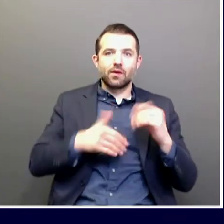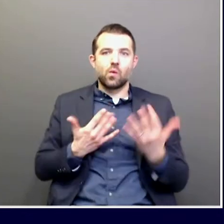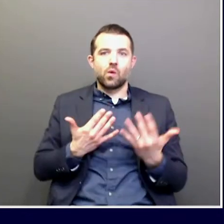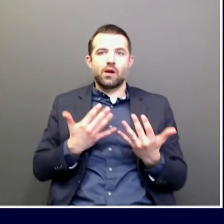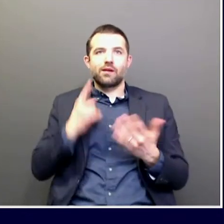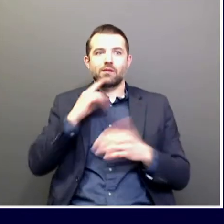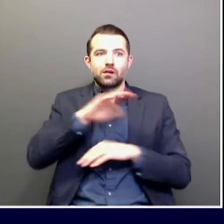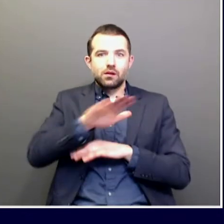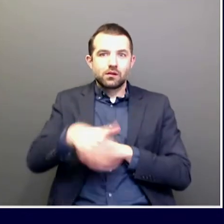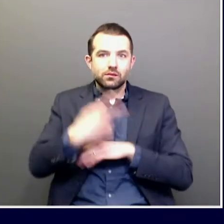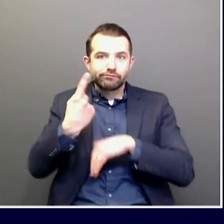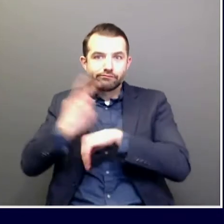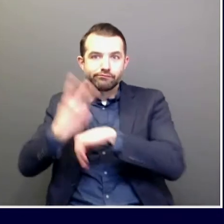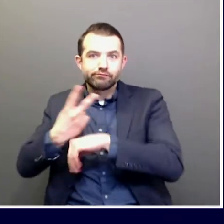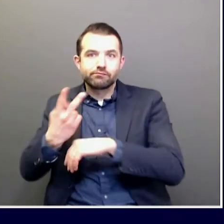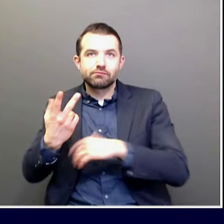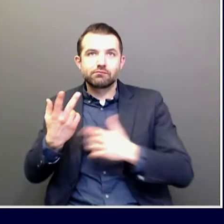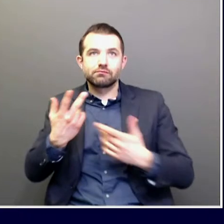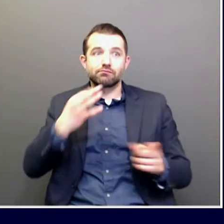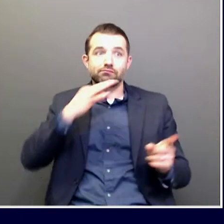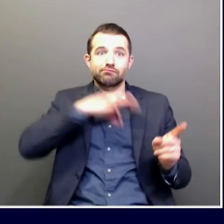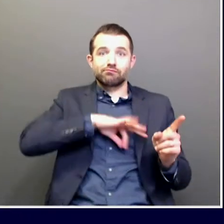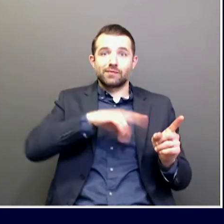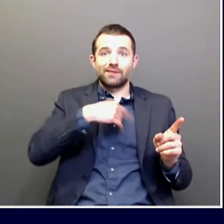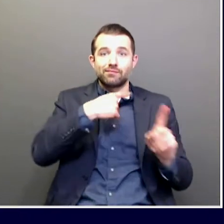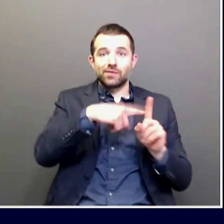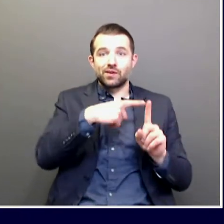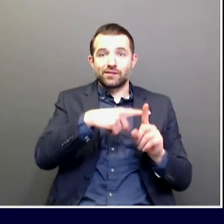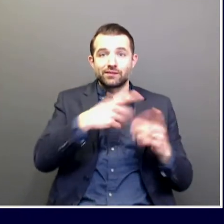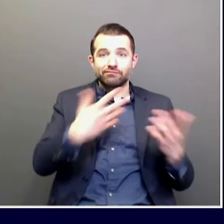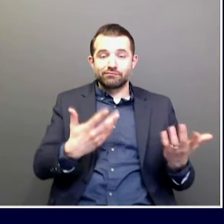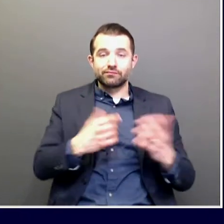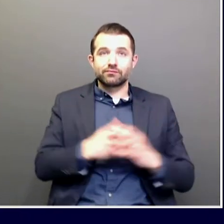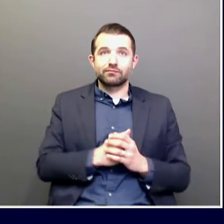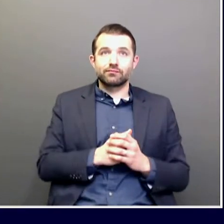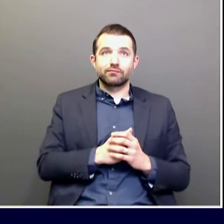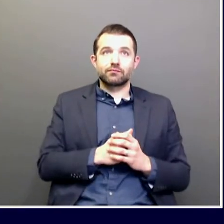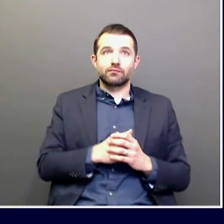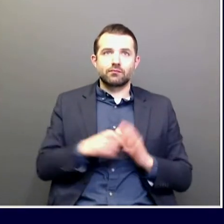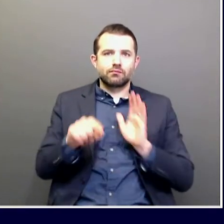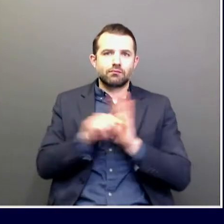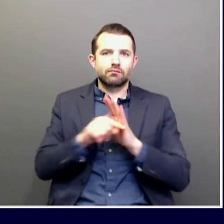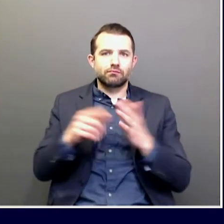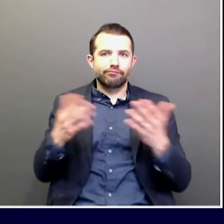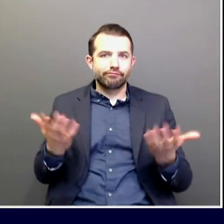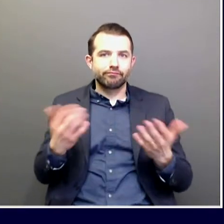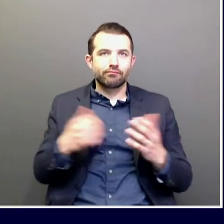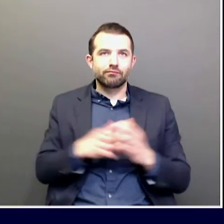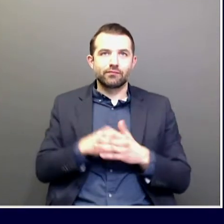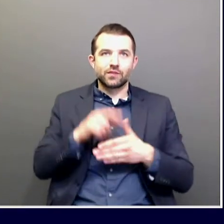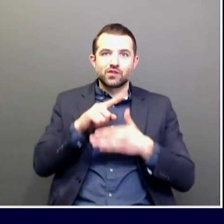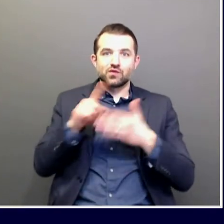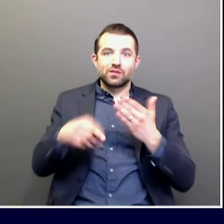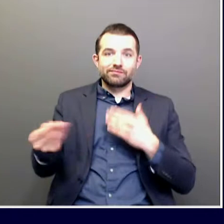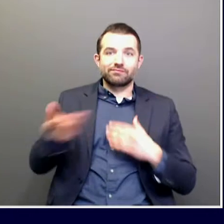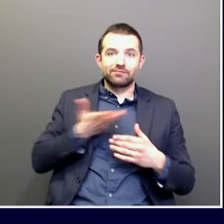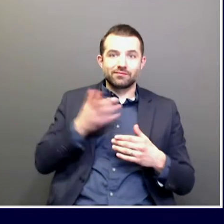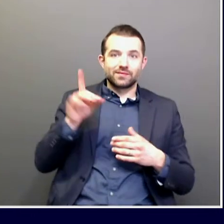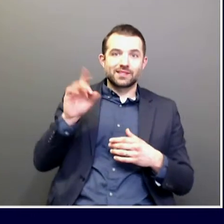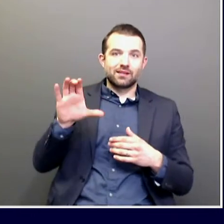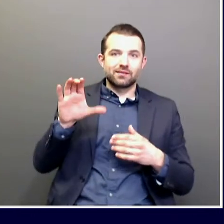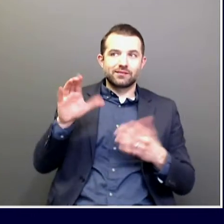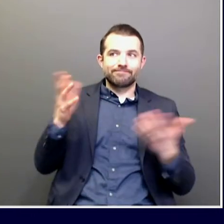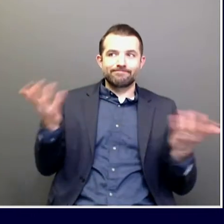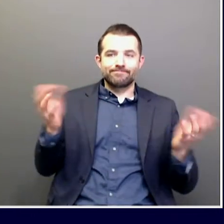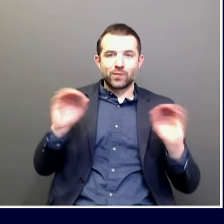being reported. That is to say, they go online, if they test positive, look up what they need to do, isolate and